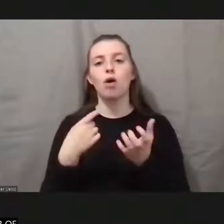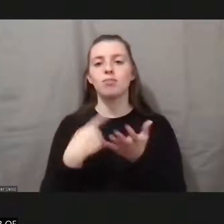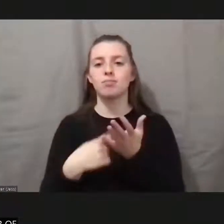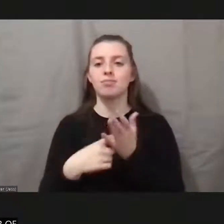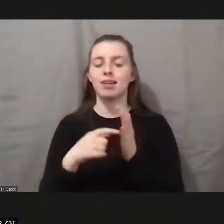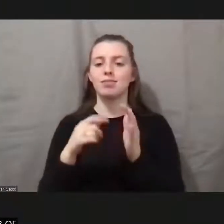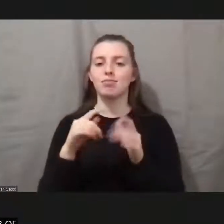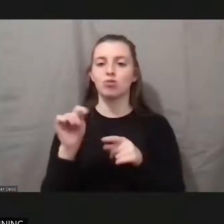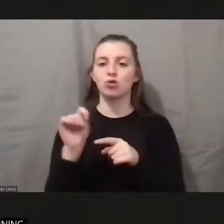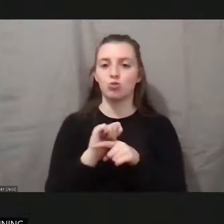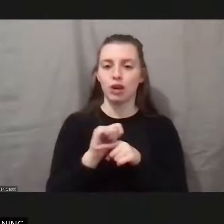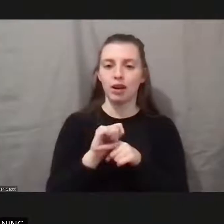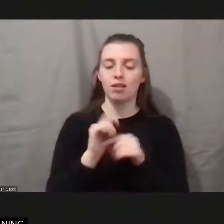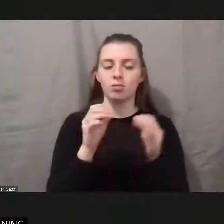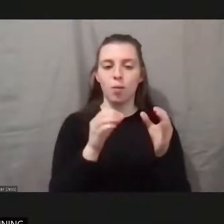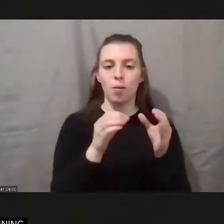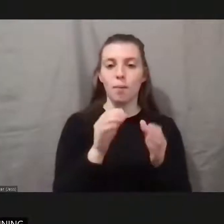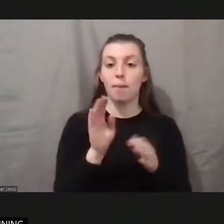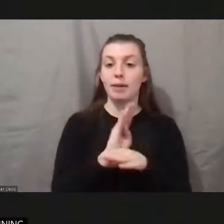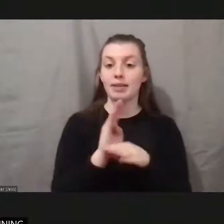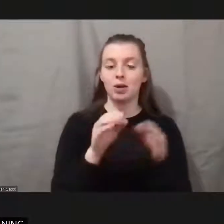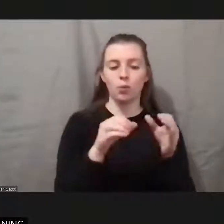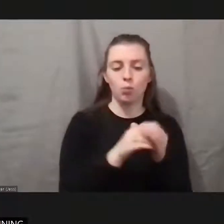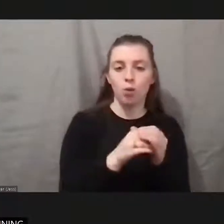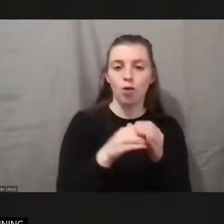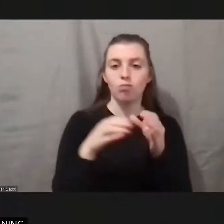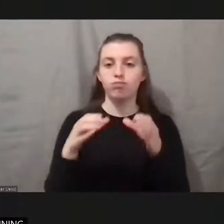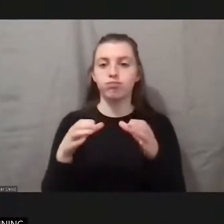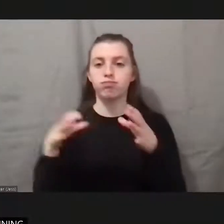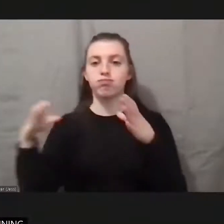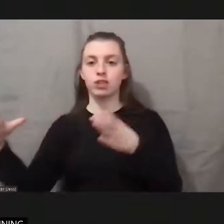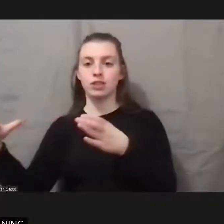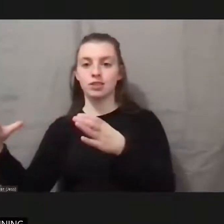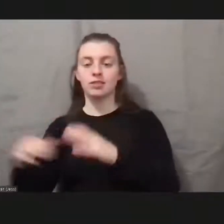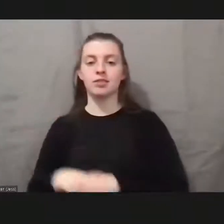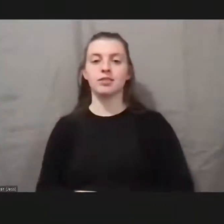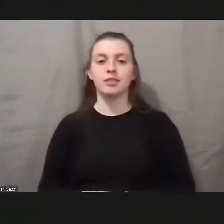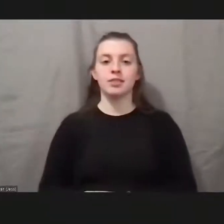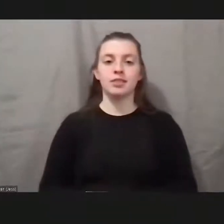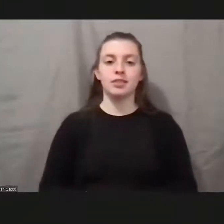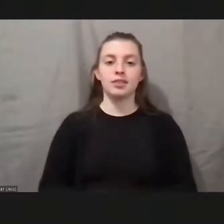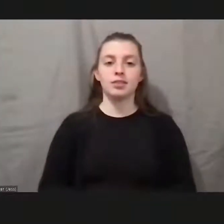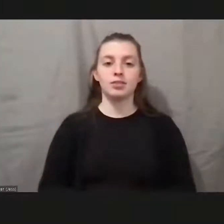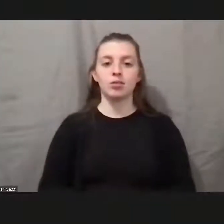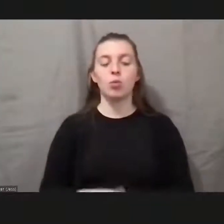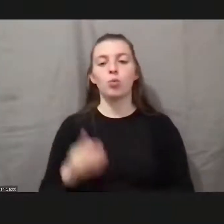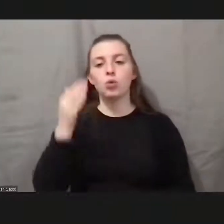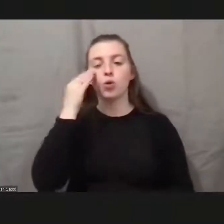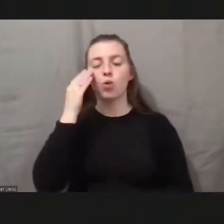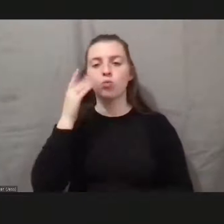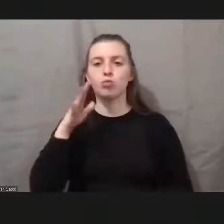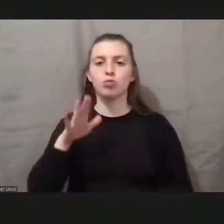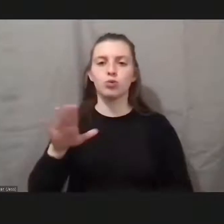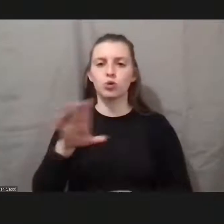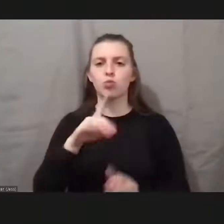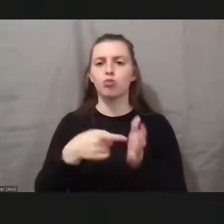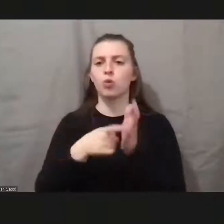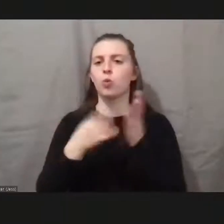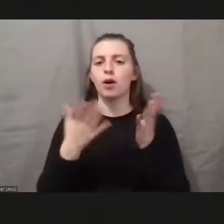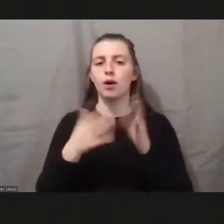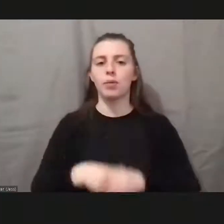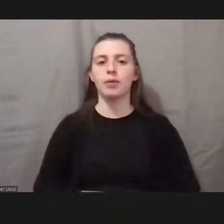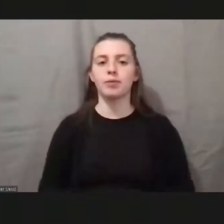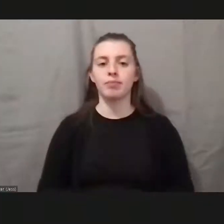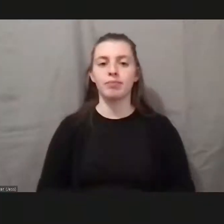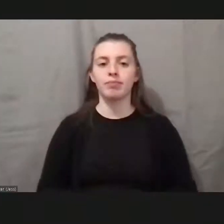medium business and what would fall into what you may require. So I'm going to do a little shameless plug, as it is National Accessibility